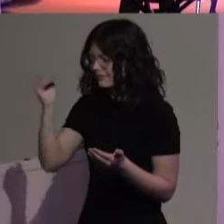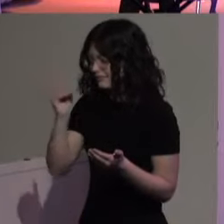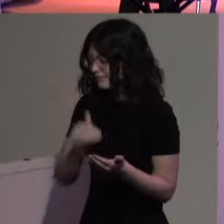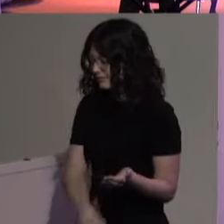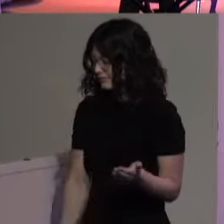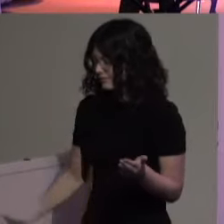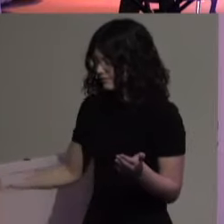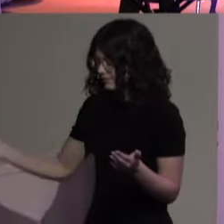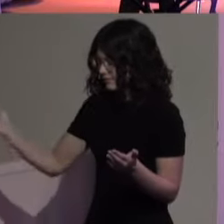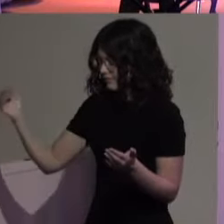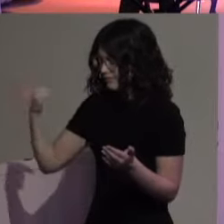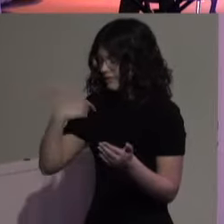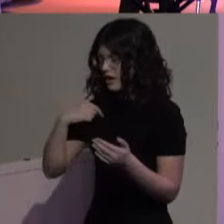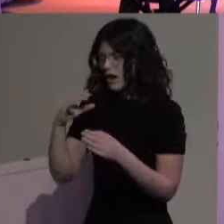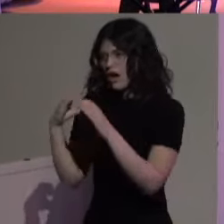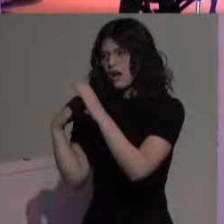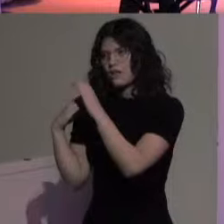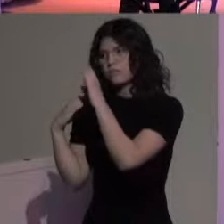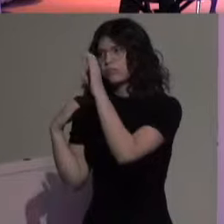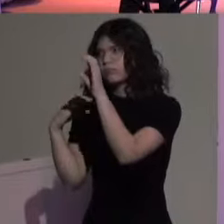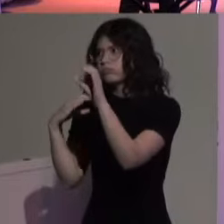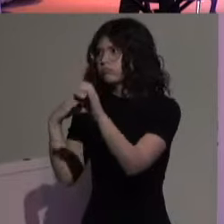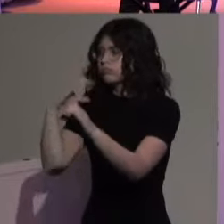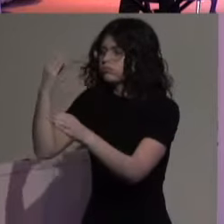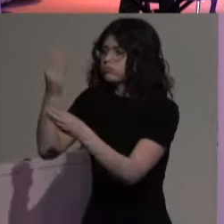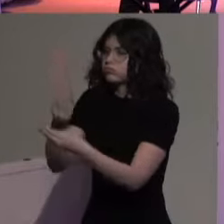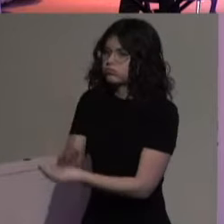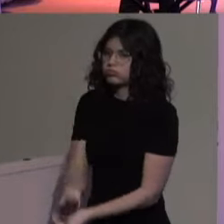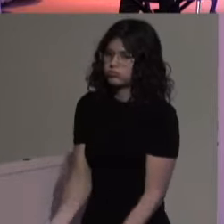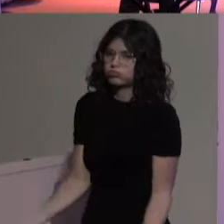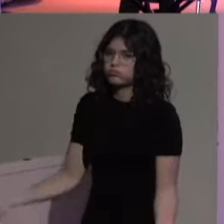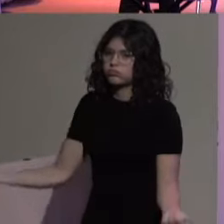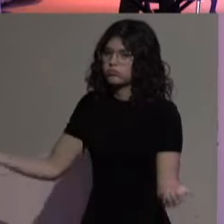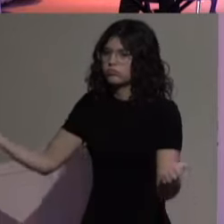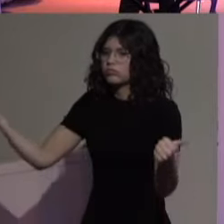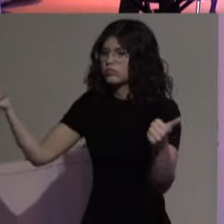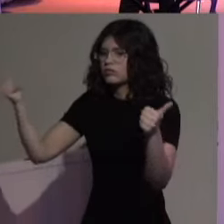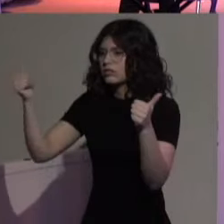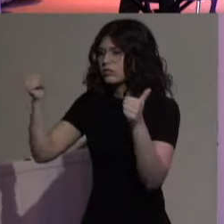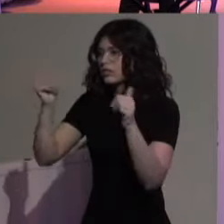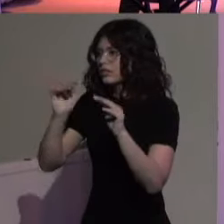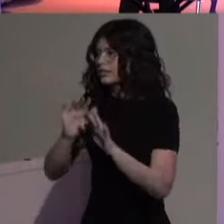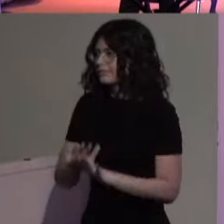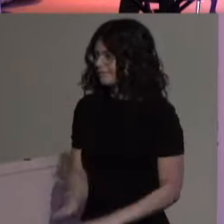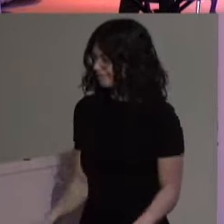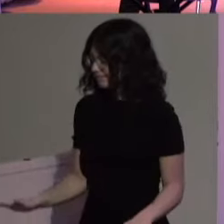I've done my sentence, but committed no crime.